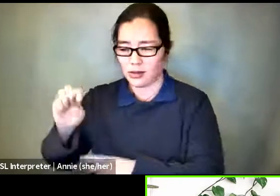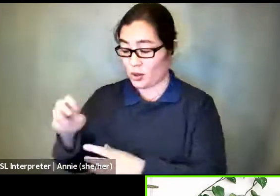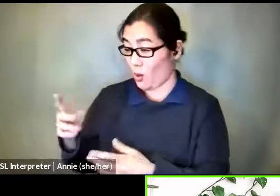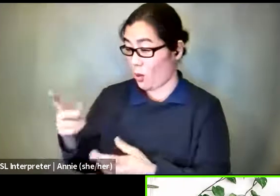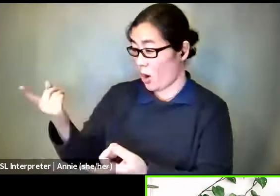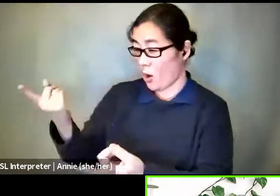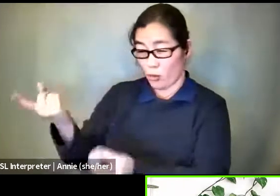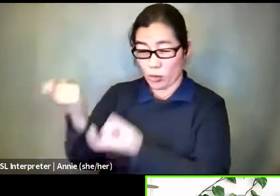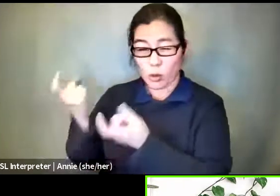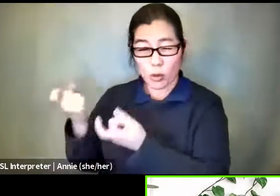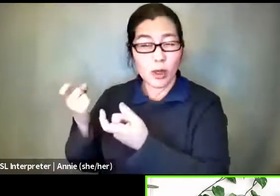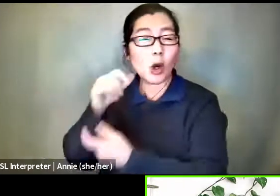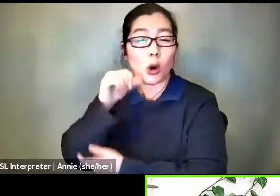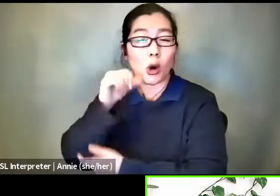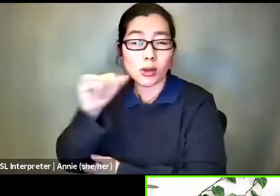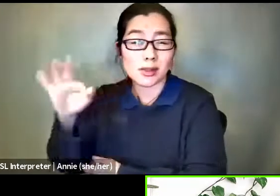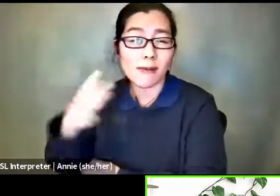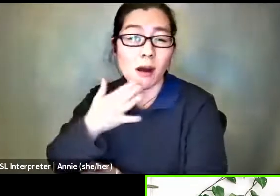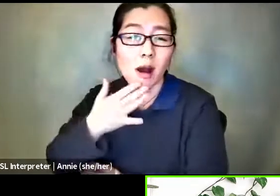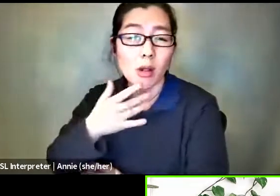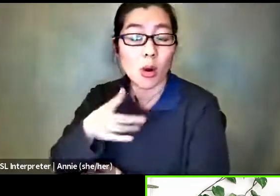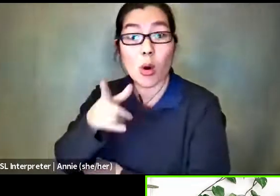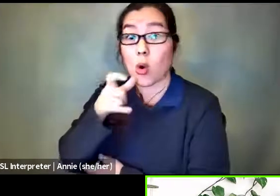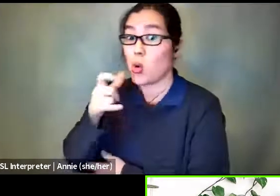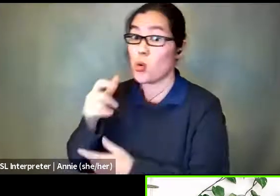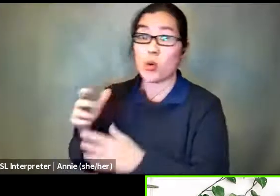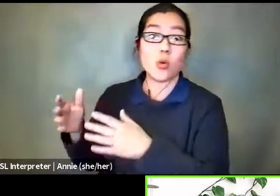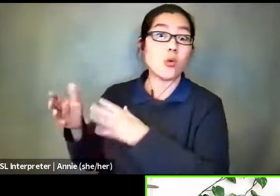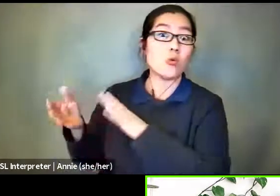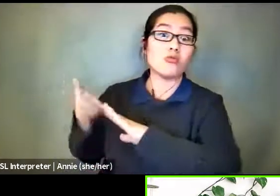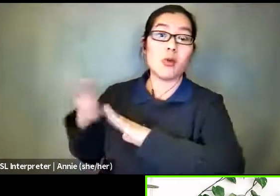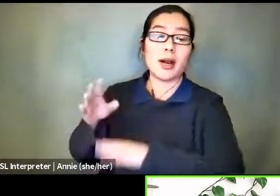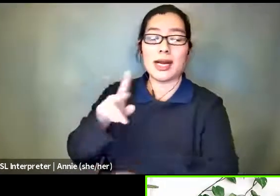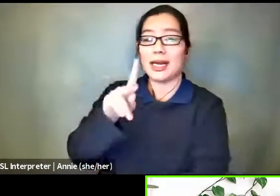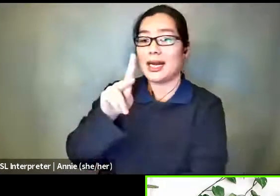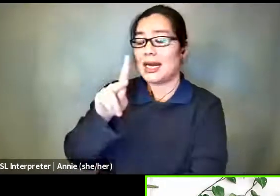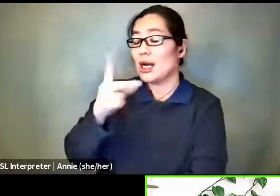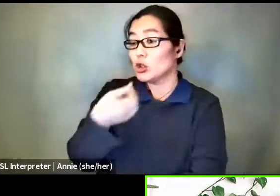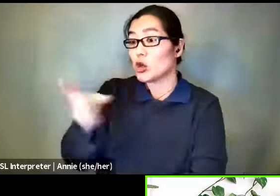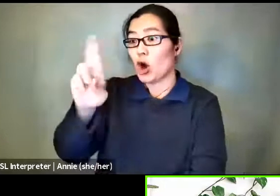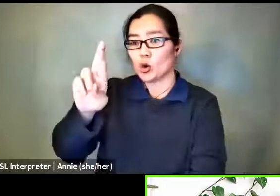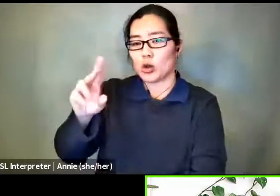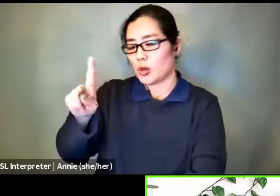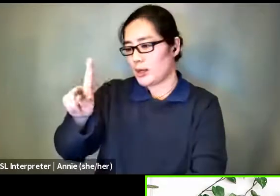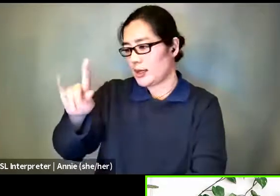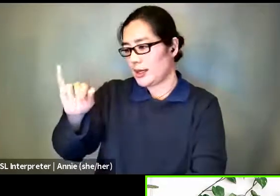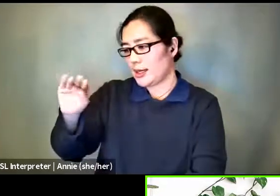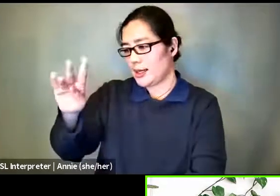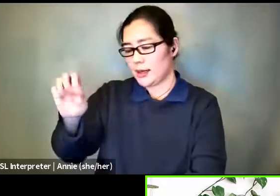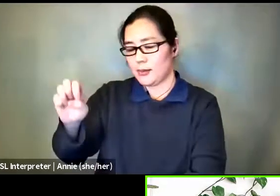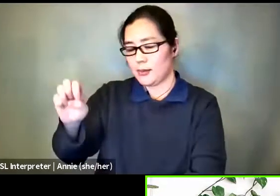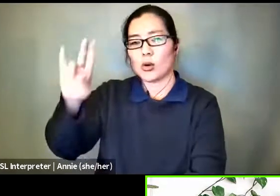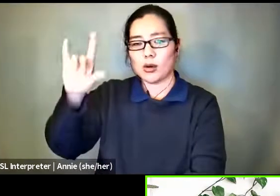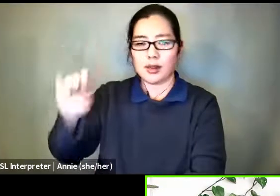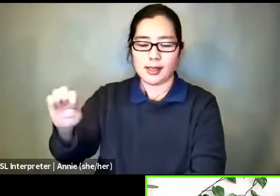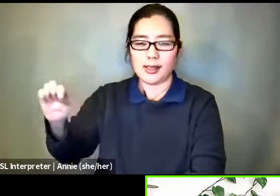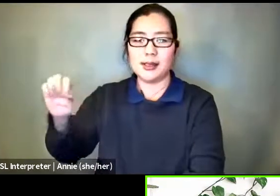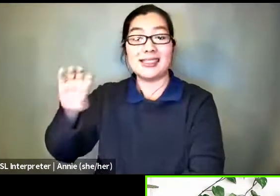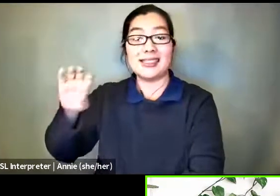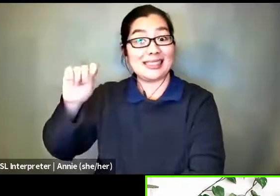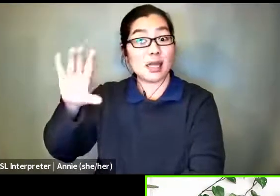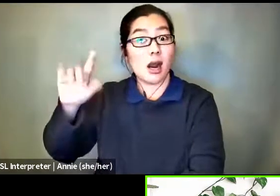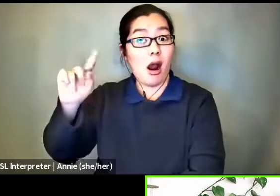CS has been led by Dr. Kimberly Scott, our partner at the Center for Gender Equity in Science and Technology at